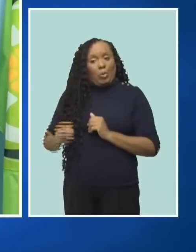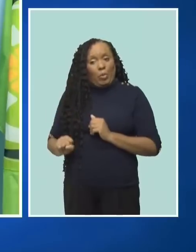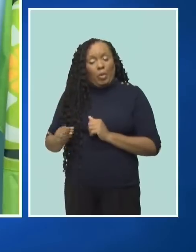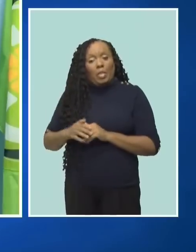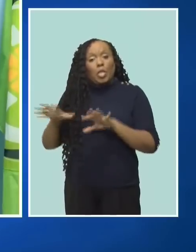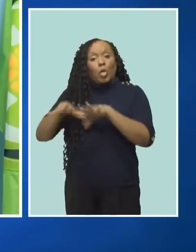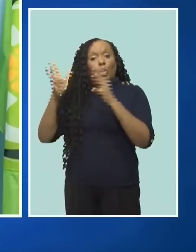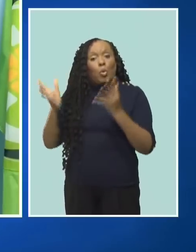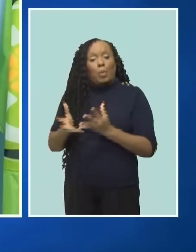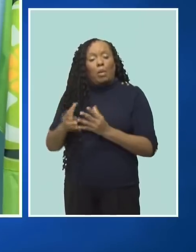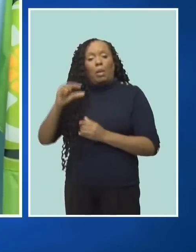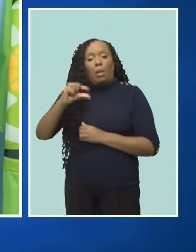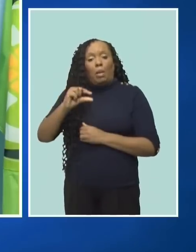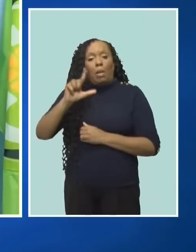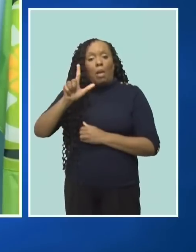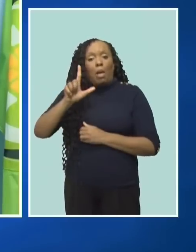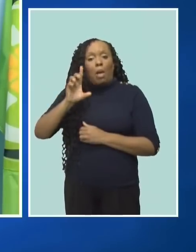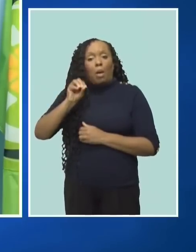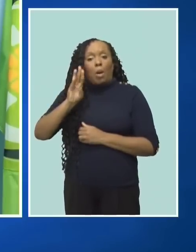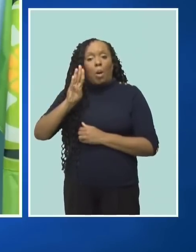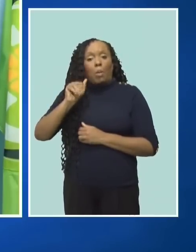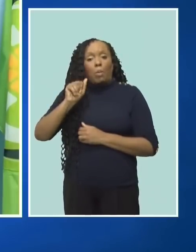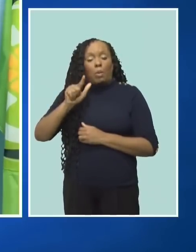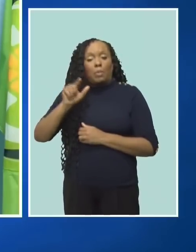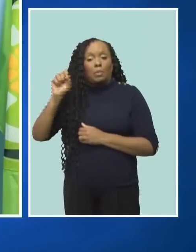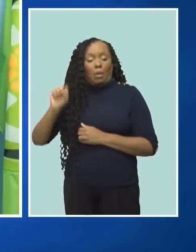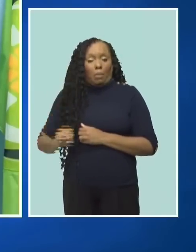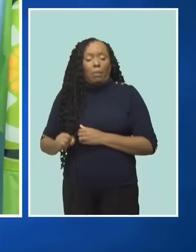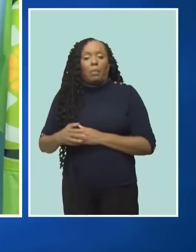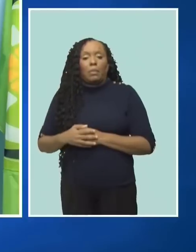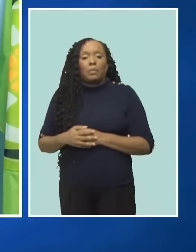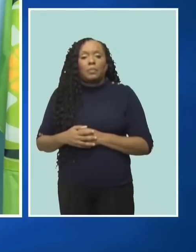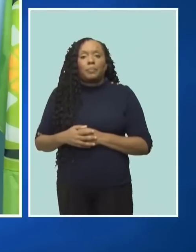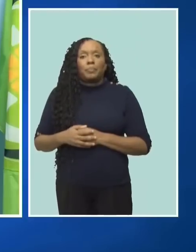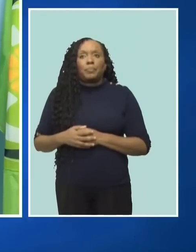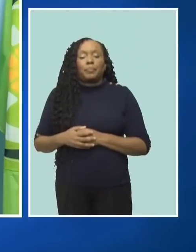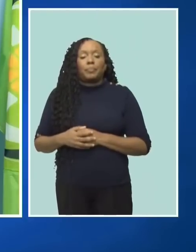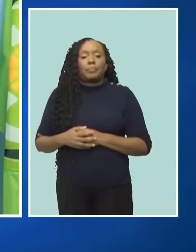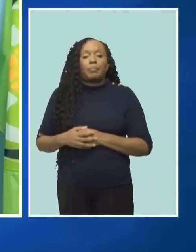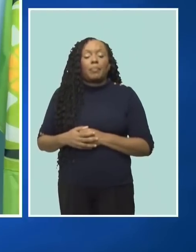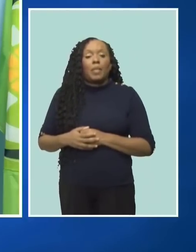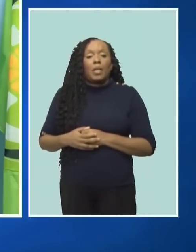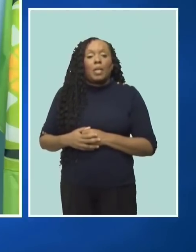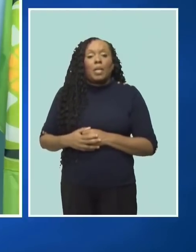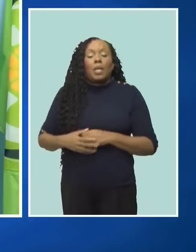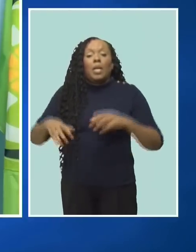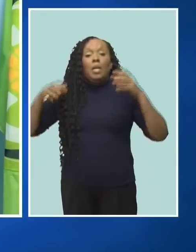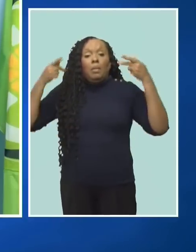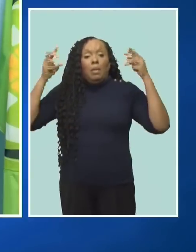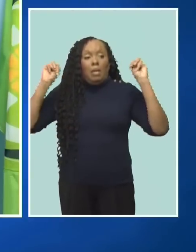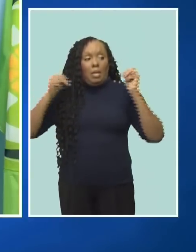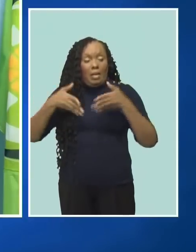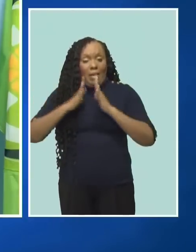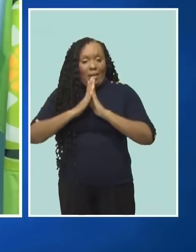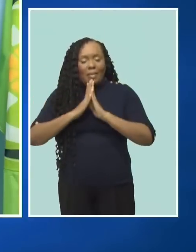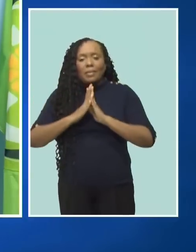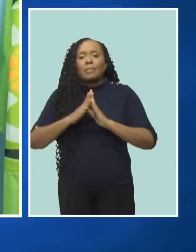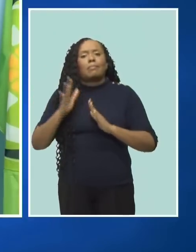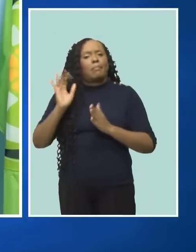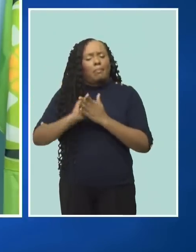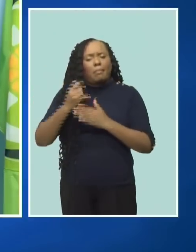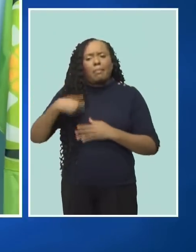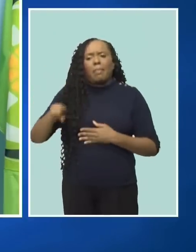Barbados would have made a plea, and she asked that we hit the reset